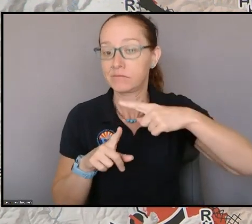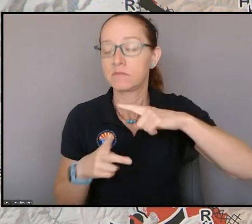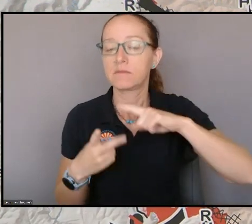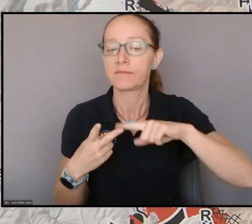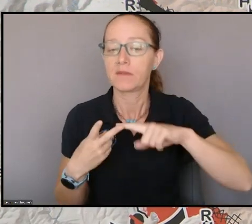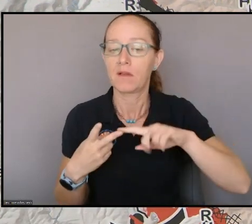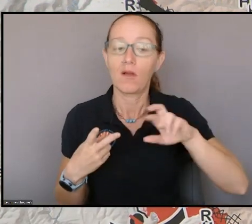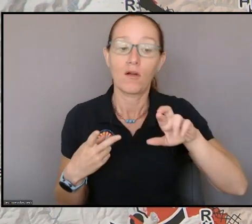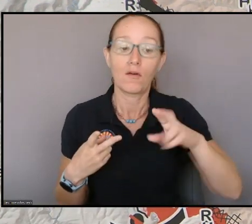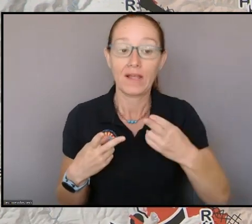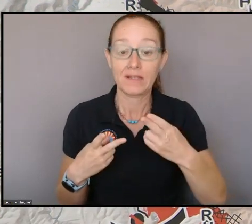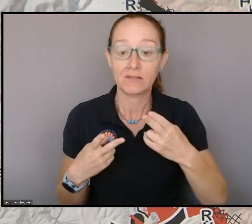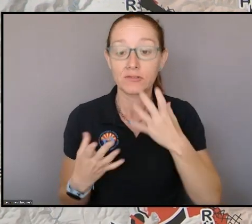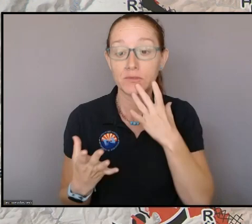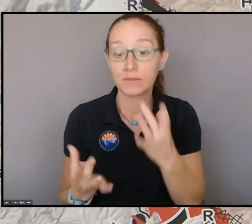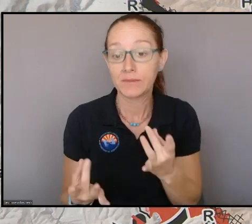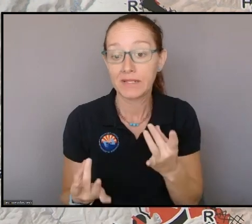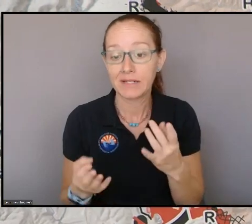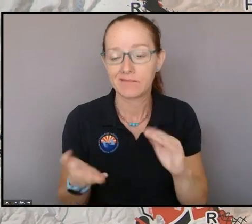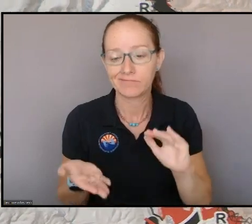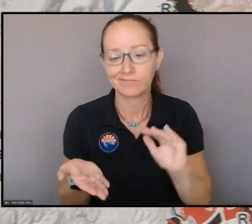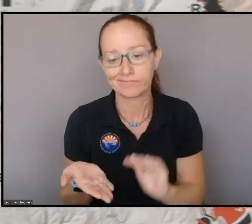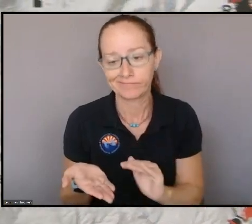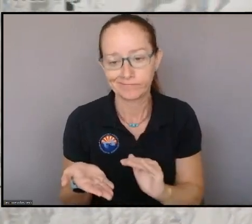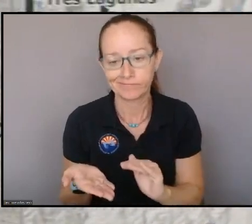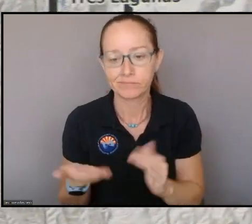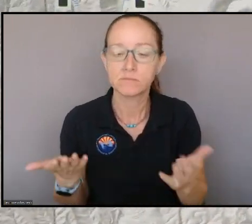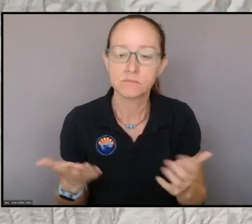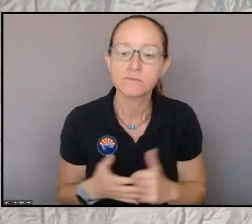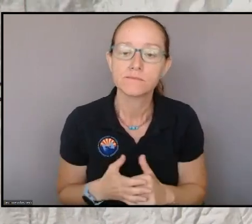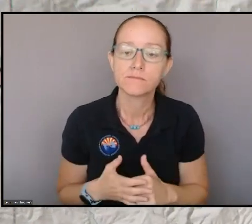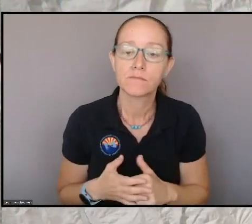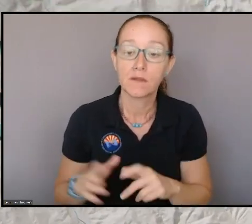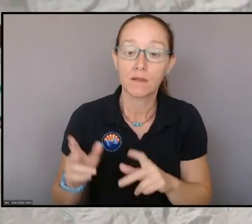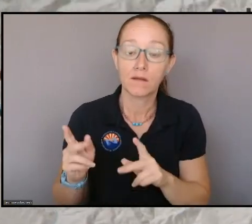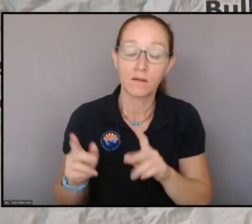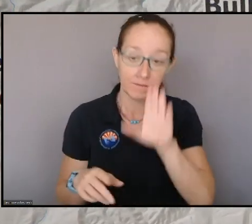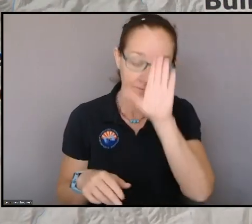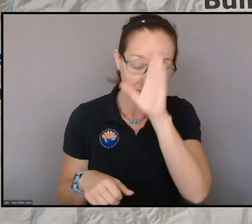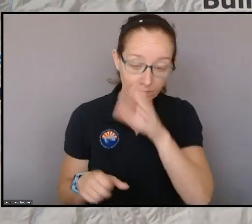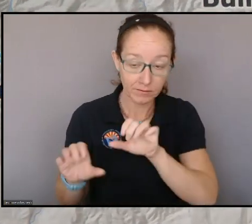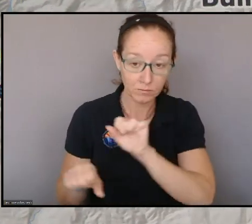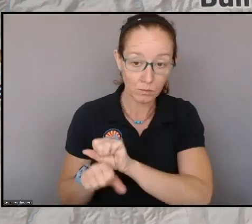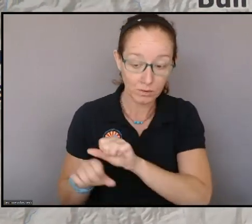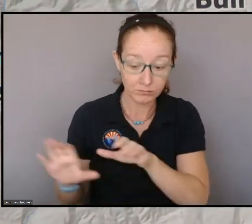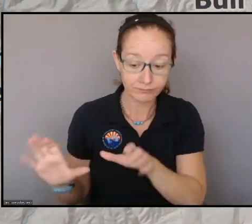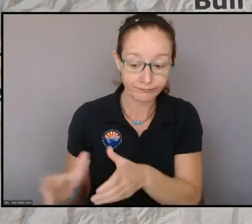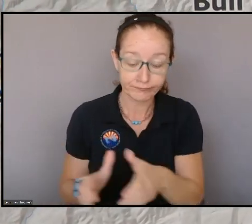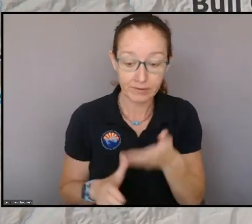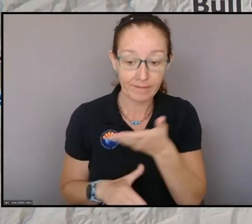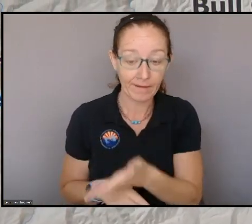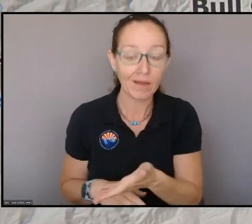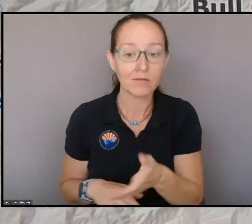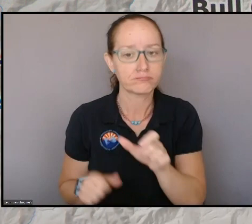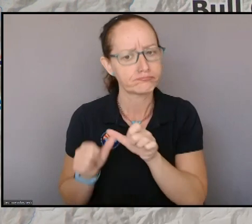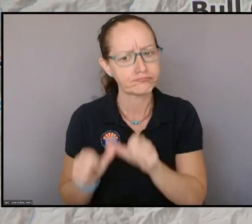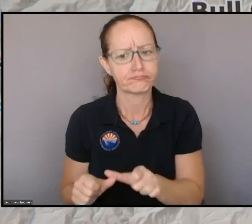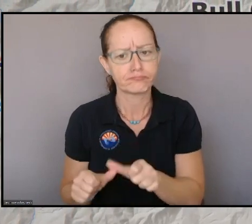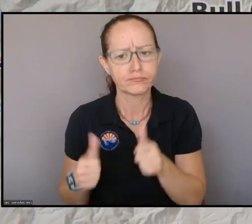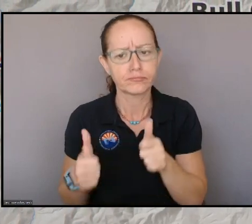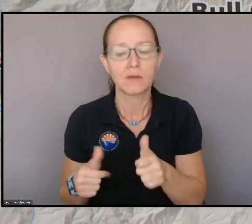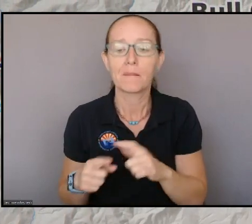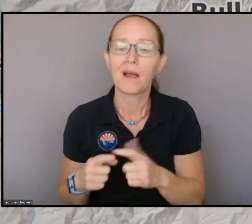So the folks over there, they continue to do really good work, but we did have some stuff that kind of moved around on us a little